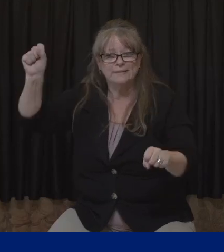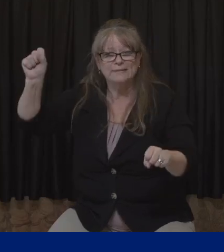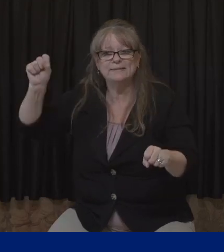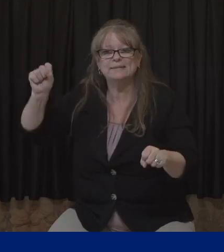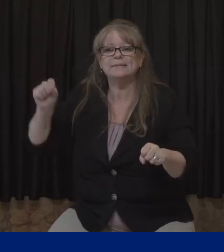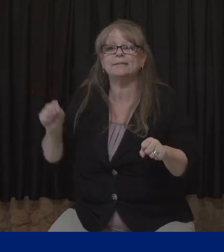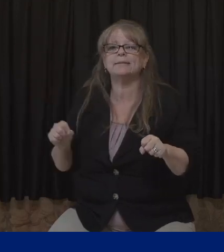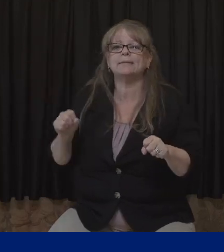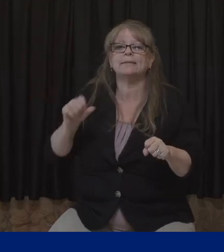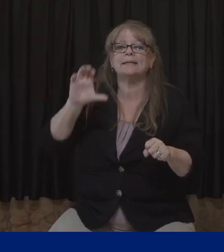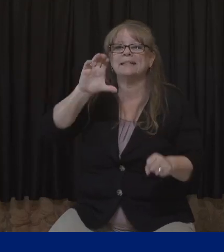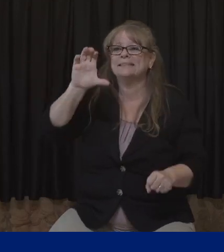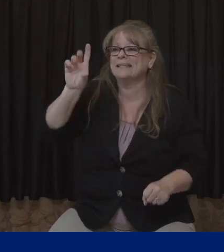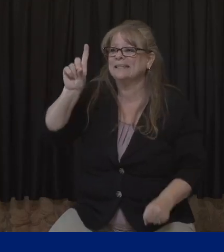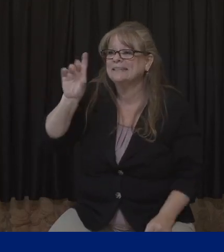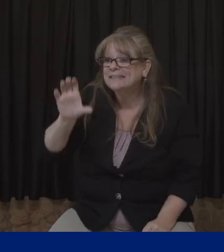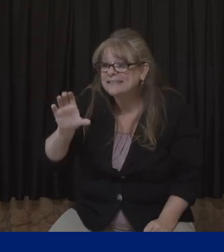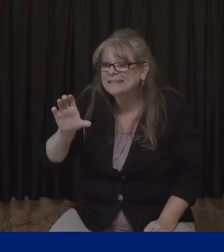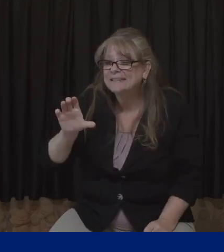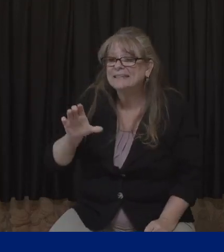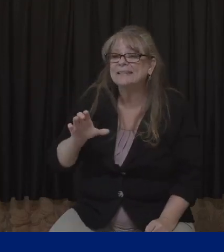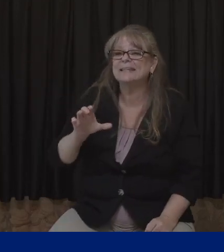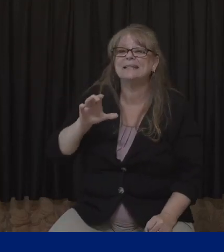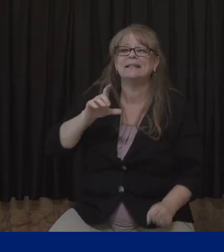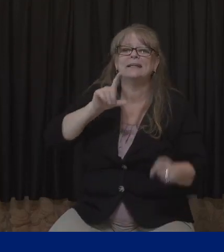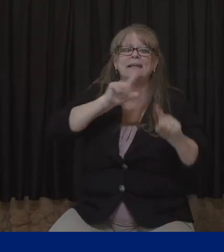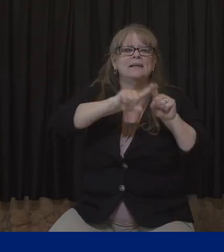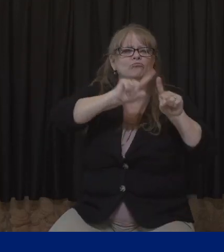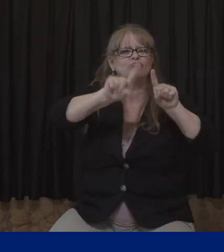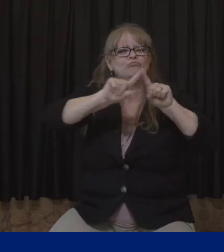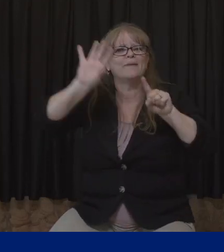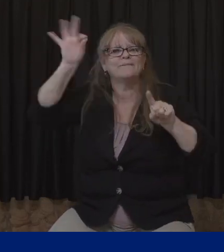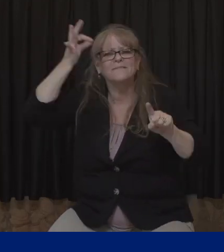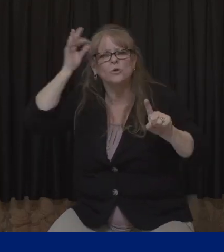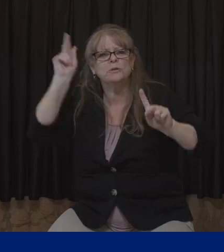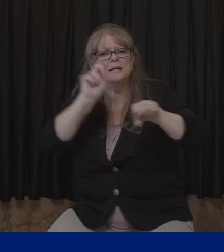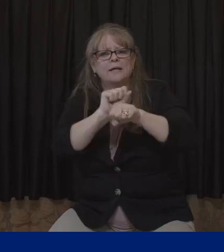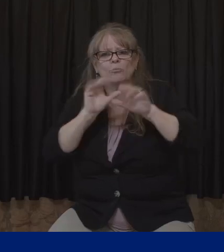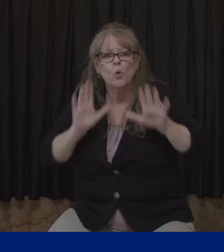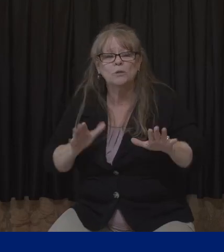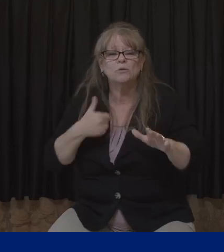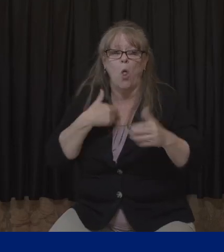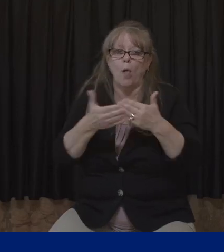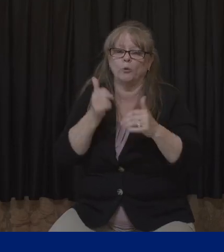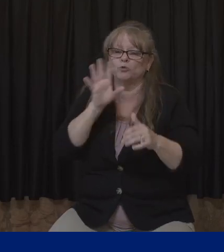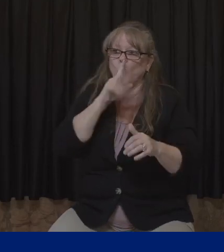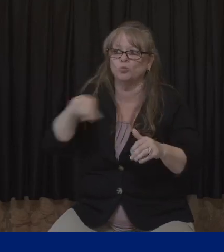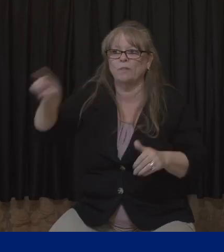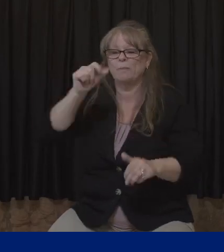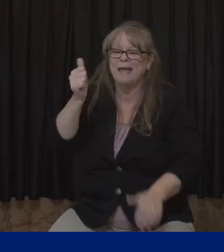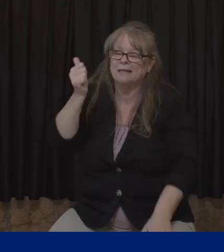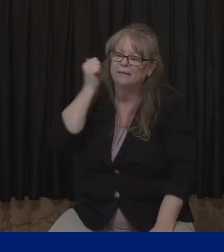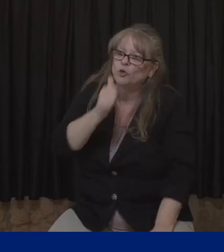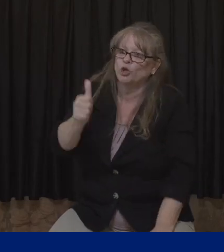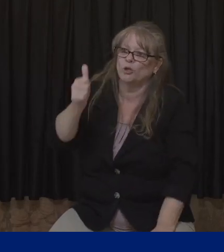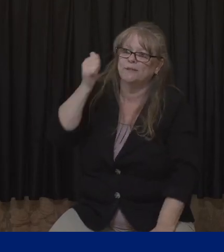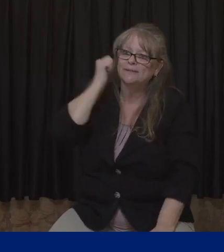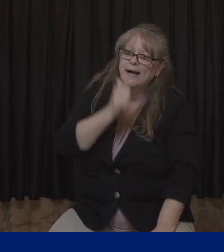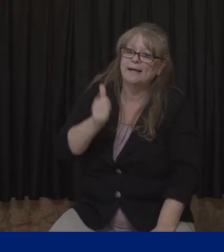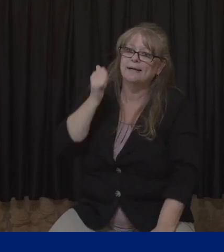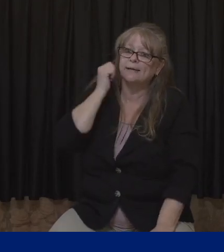phone with federal officials almost every day in some way, shape, or form. Today there was a call with the president and others